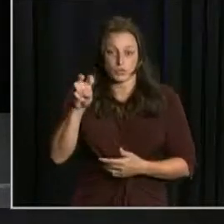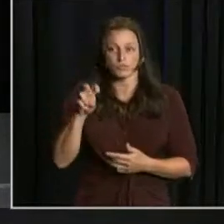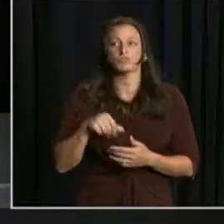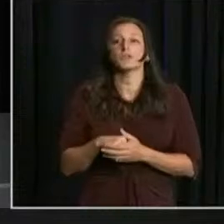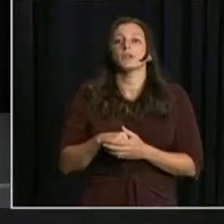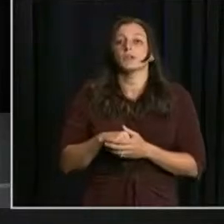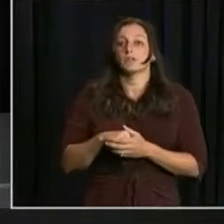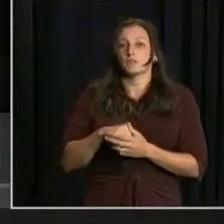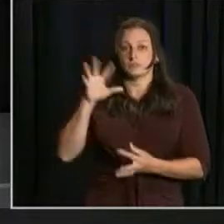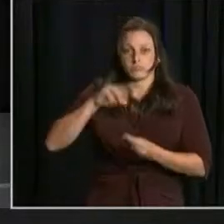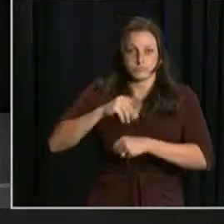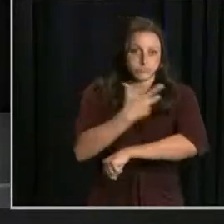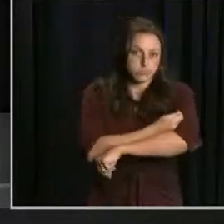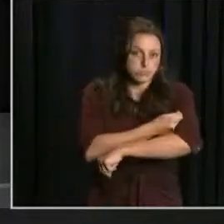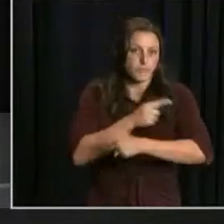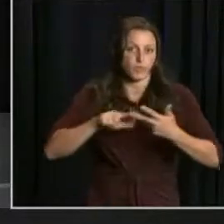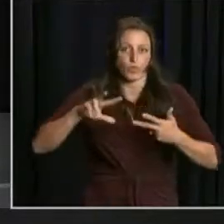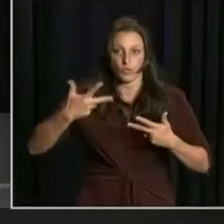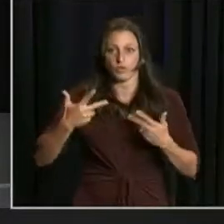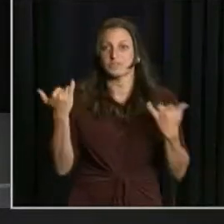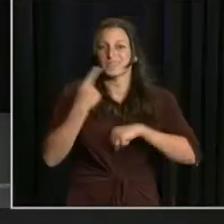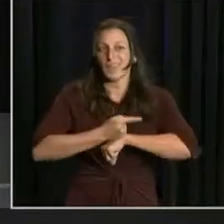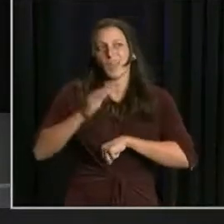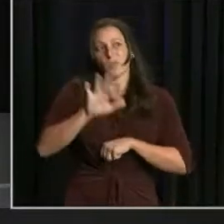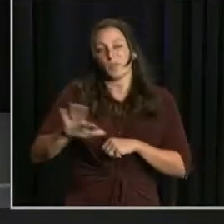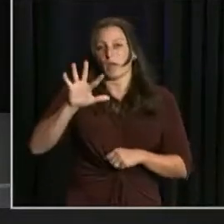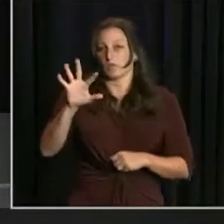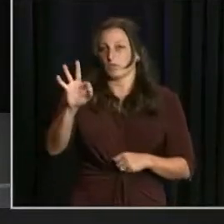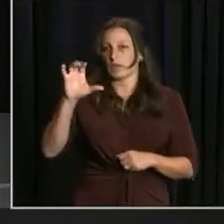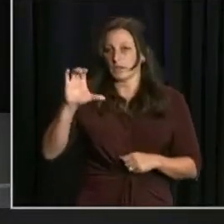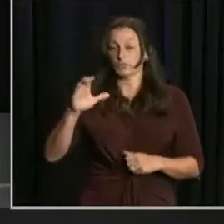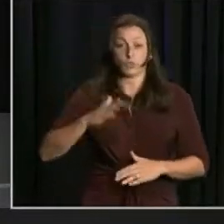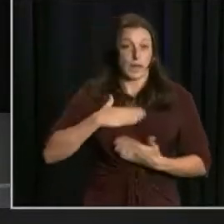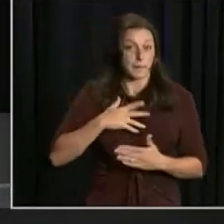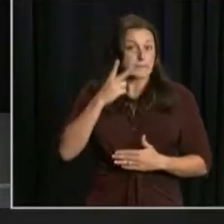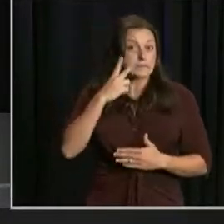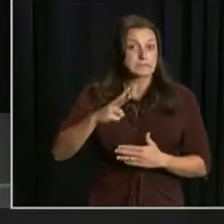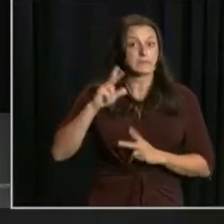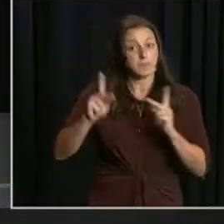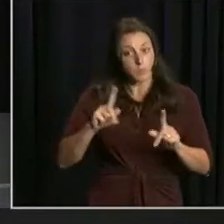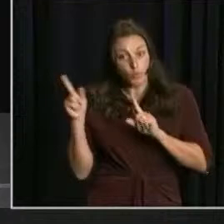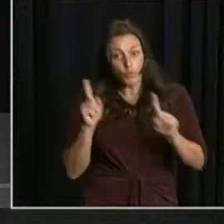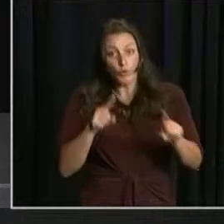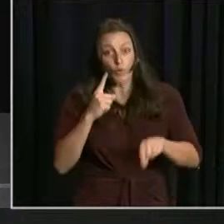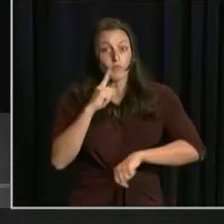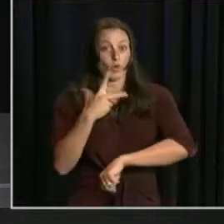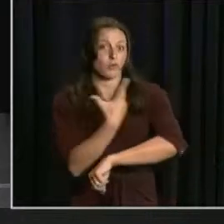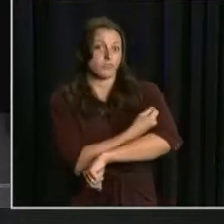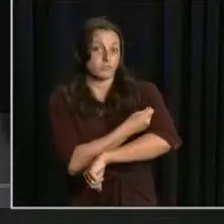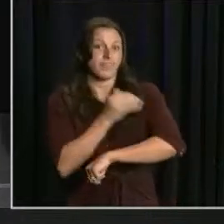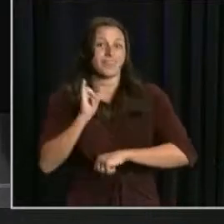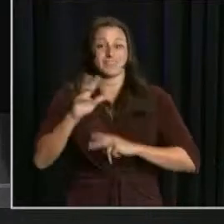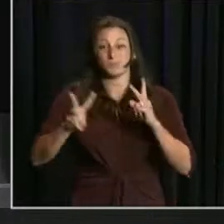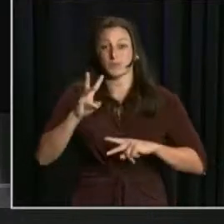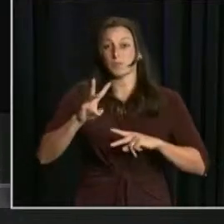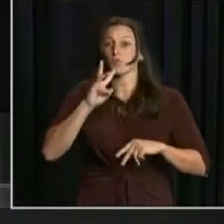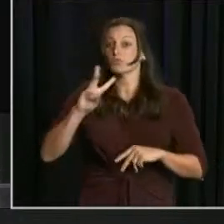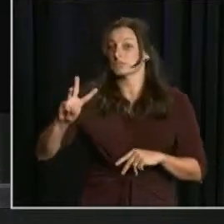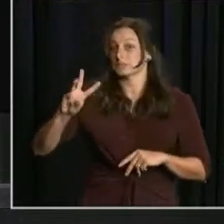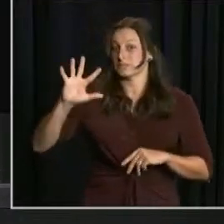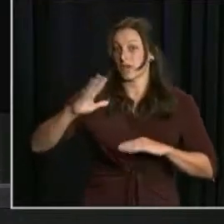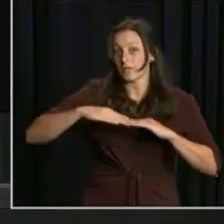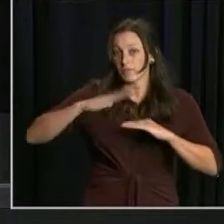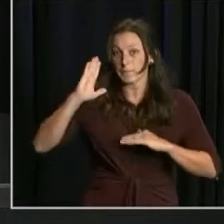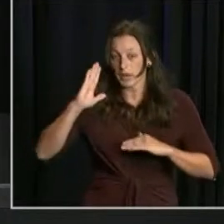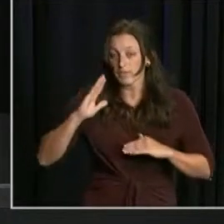900 so far today. So we're glad to see people getting out and getting boosted. That's those that are 65 and older, or those that have